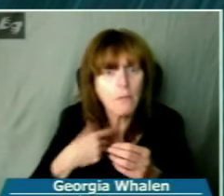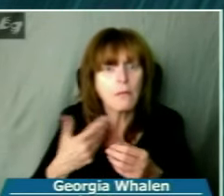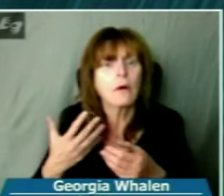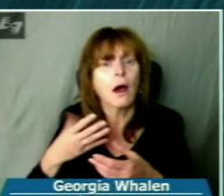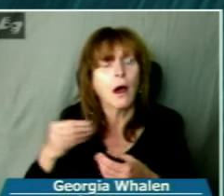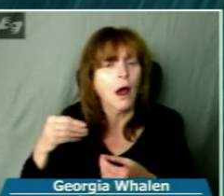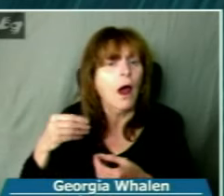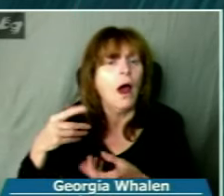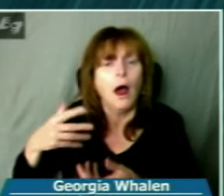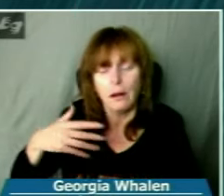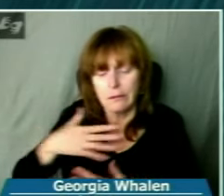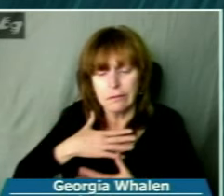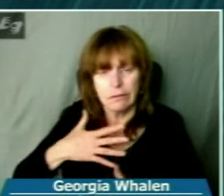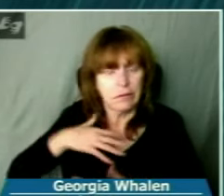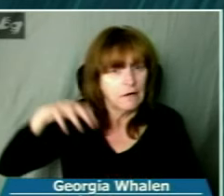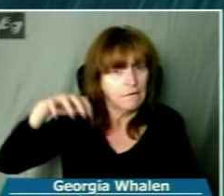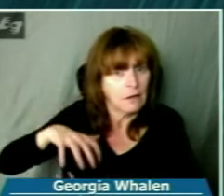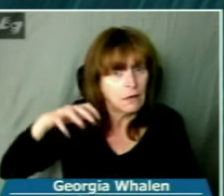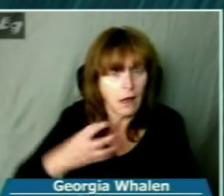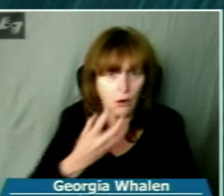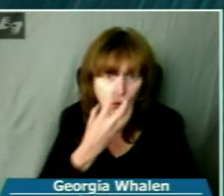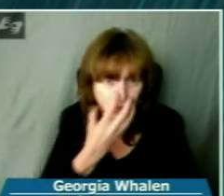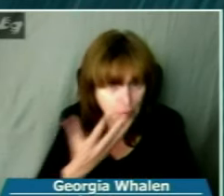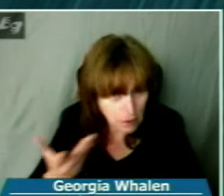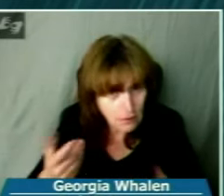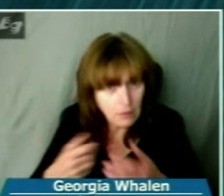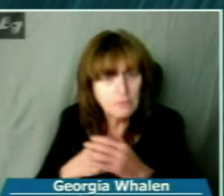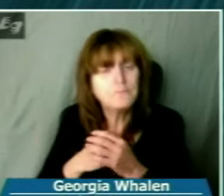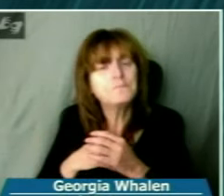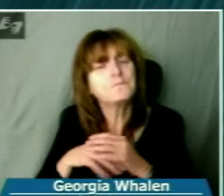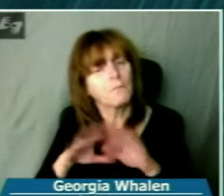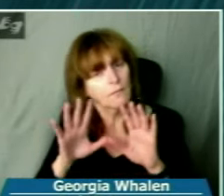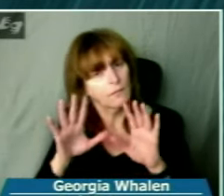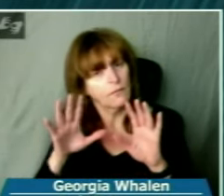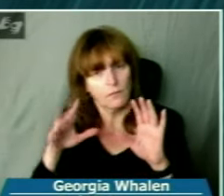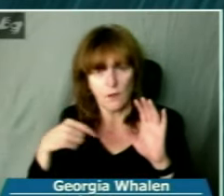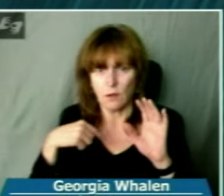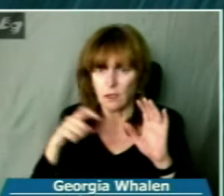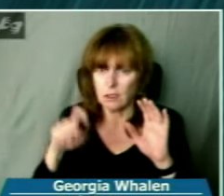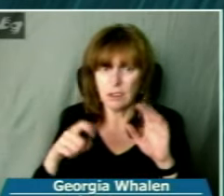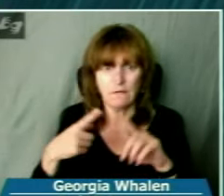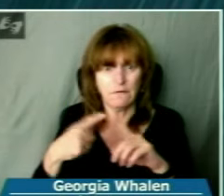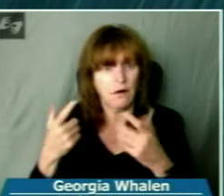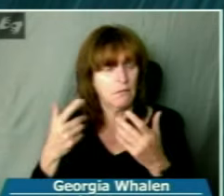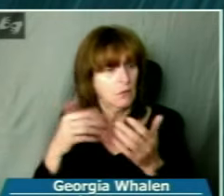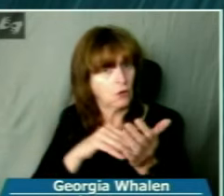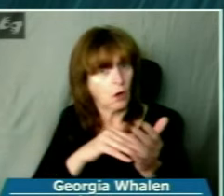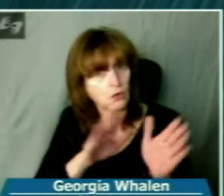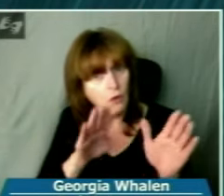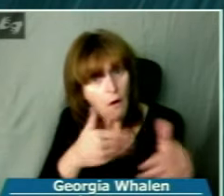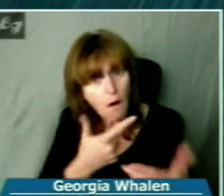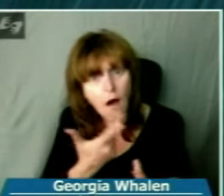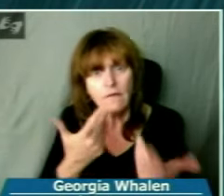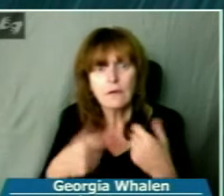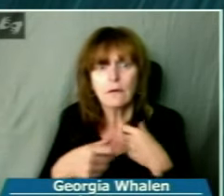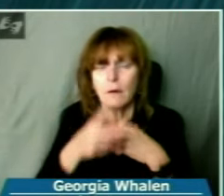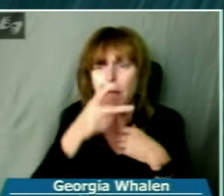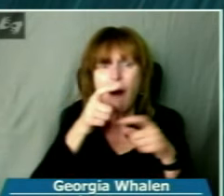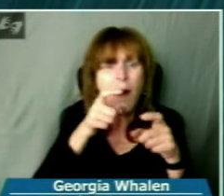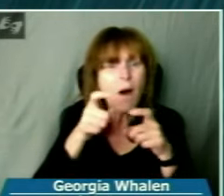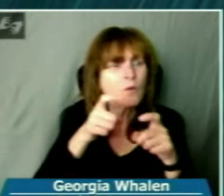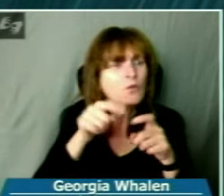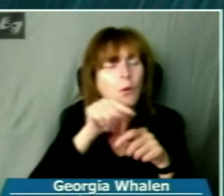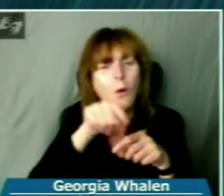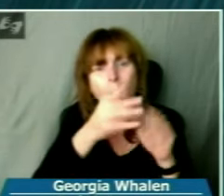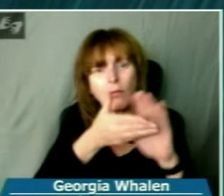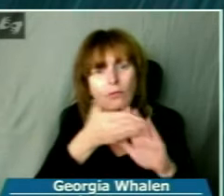purifying respirators. Of course, the city is requesting these items from local healthcare providers, pest control, hospitality providers, nail